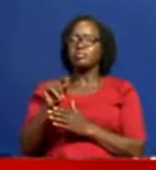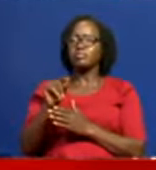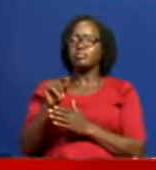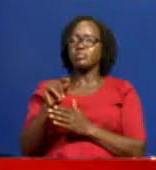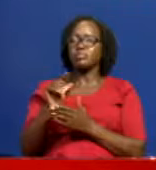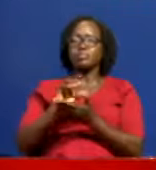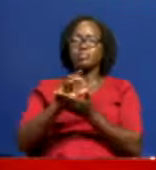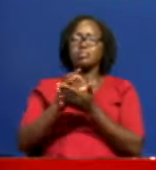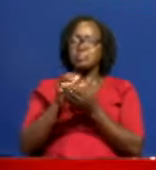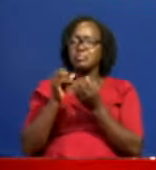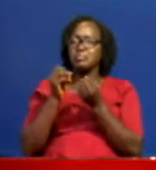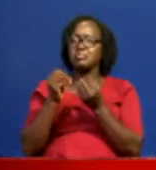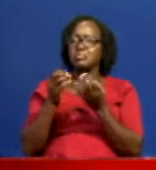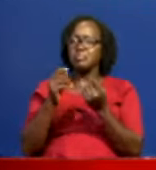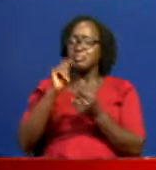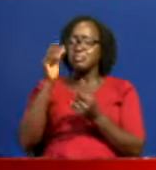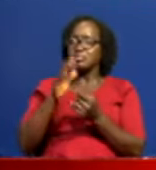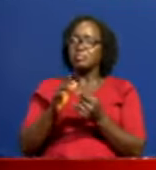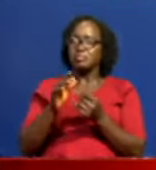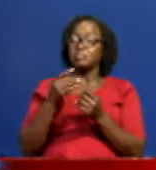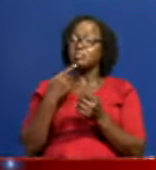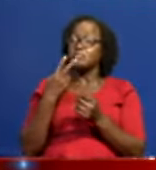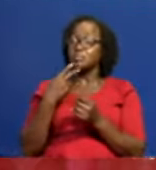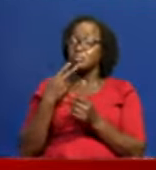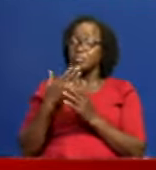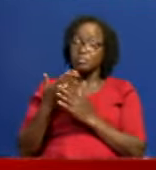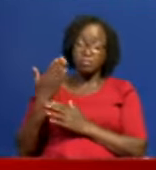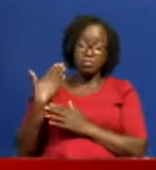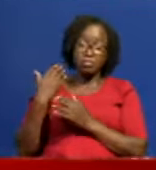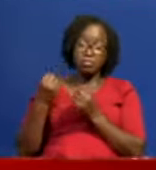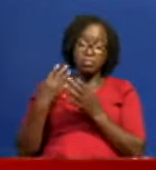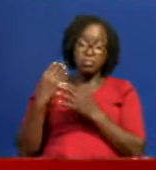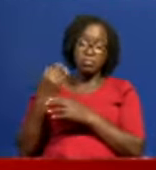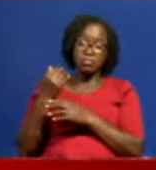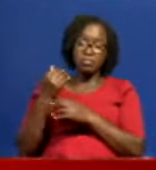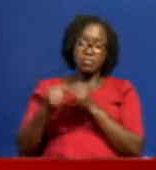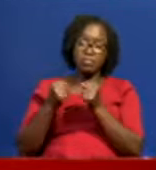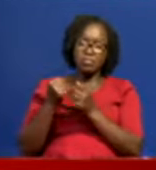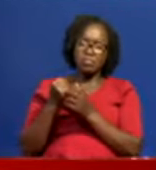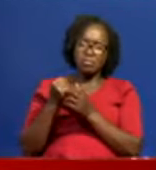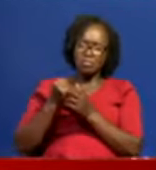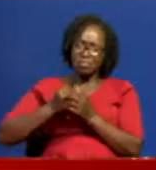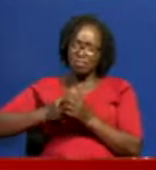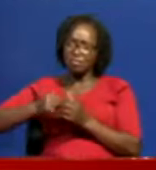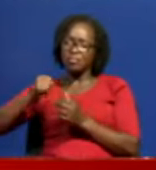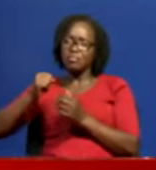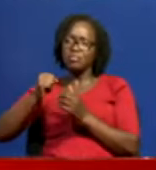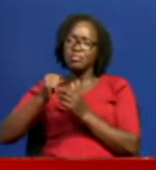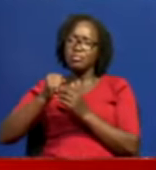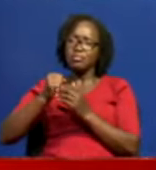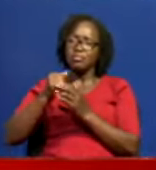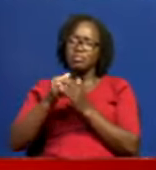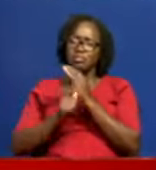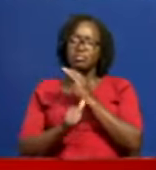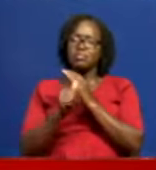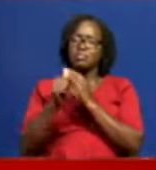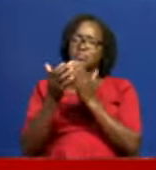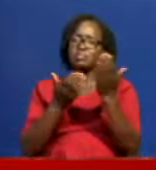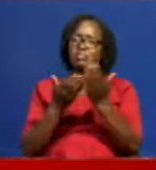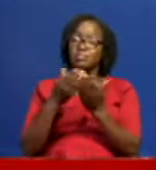to millions of Kenyans who for years were alienated and underserved by financial